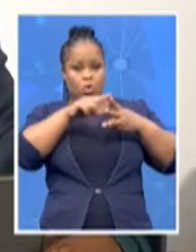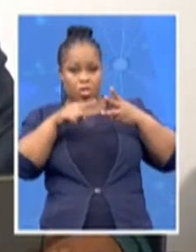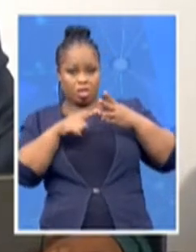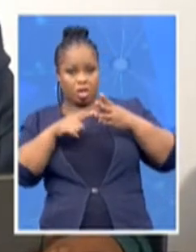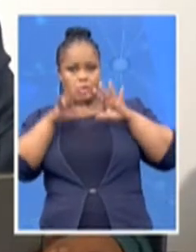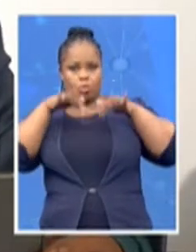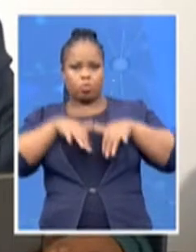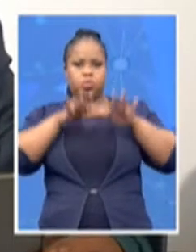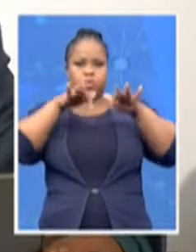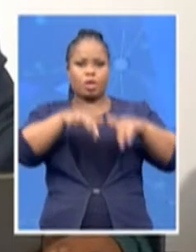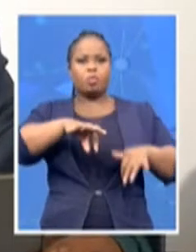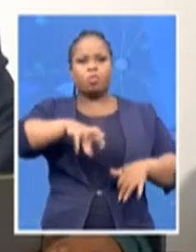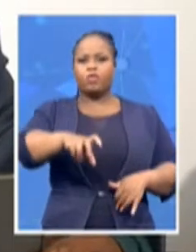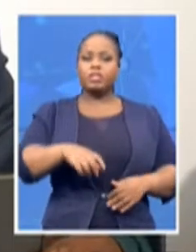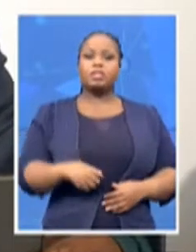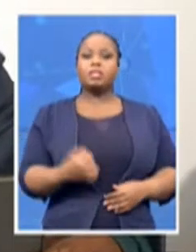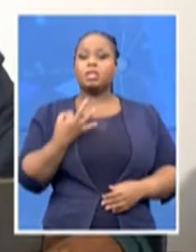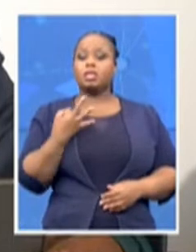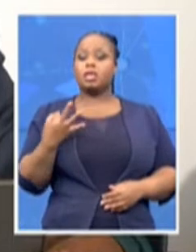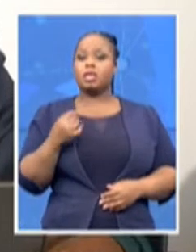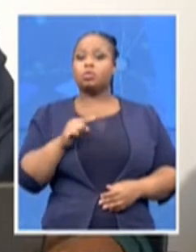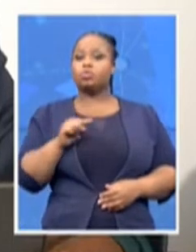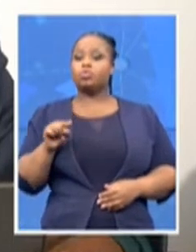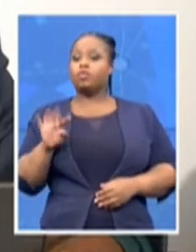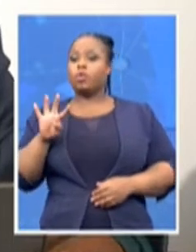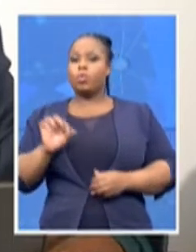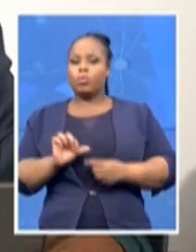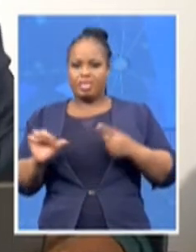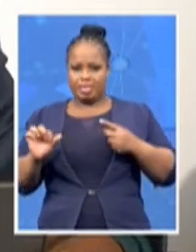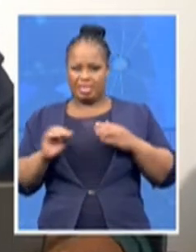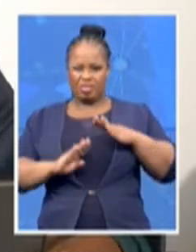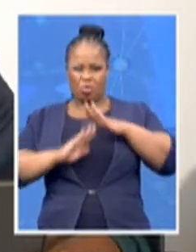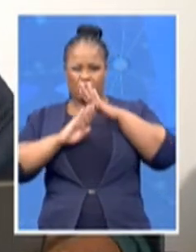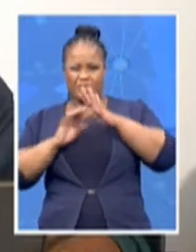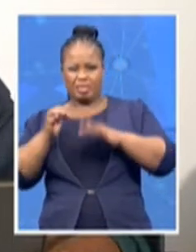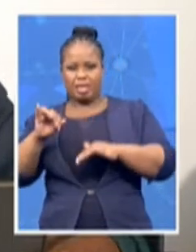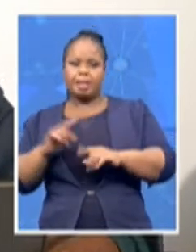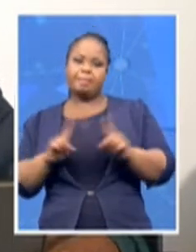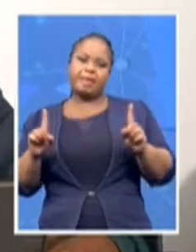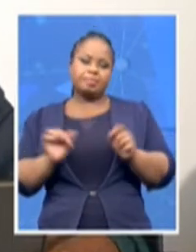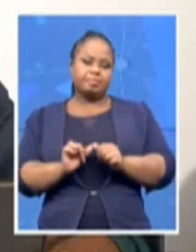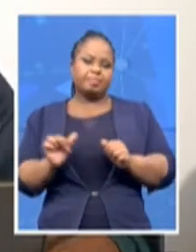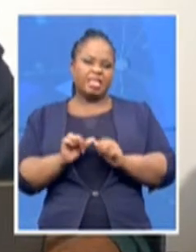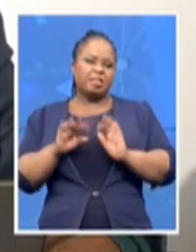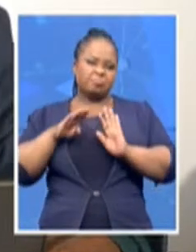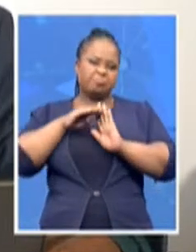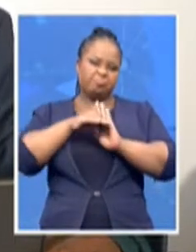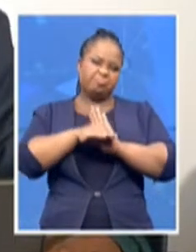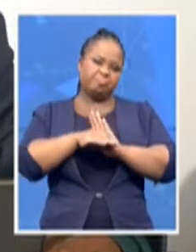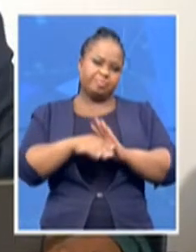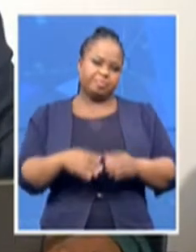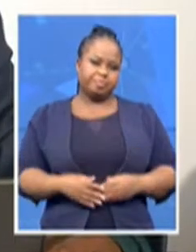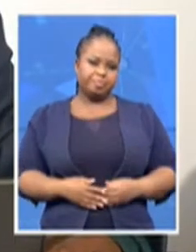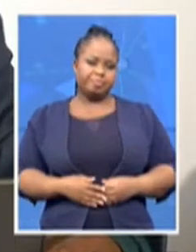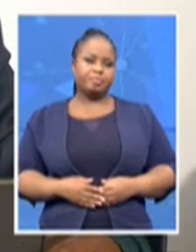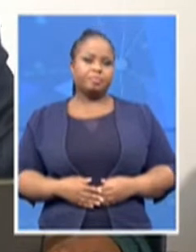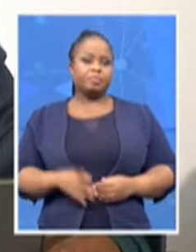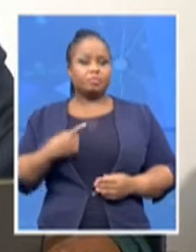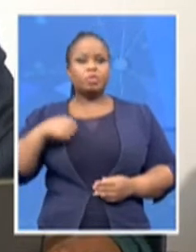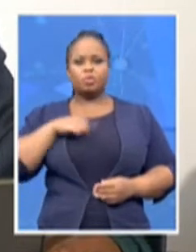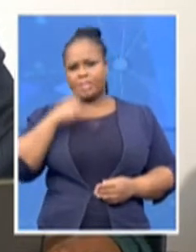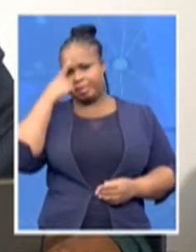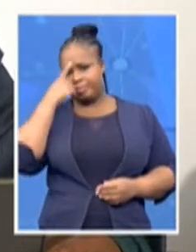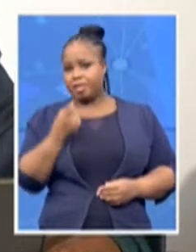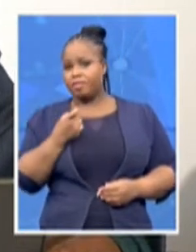been leading. They are still leading, but the numbers at least are going down. And we believe that it is all because of the working